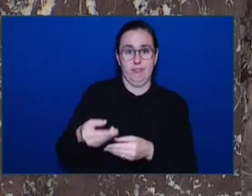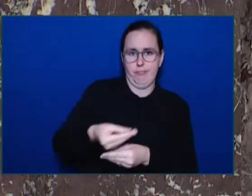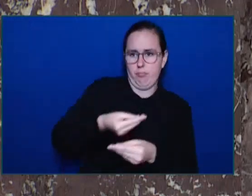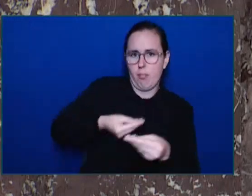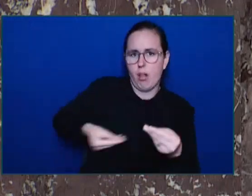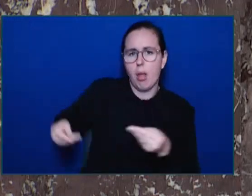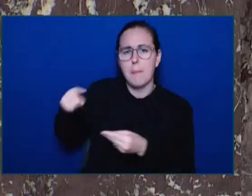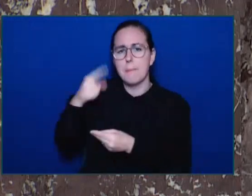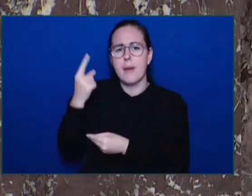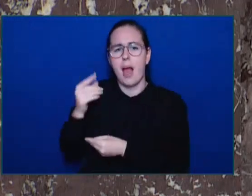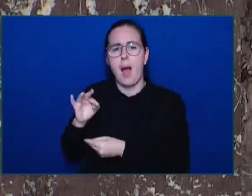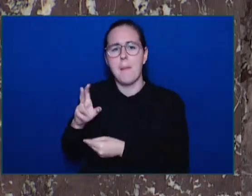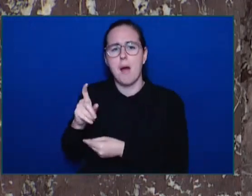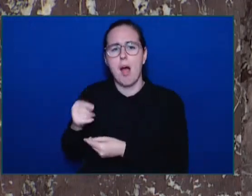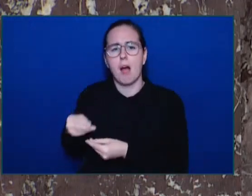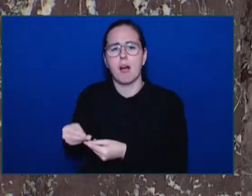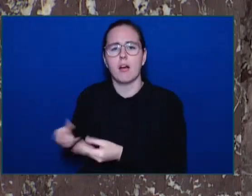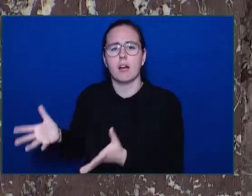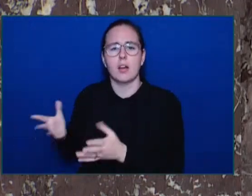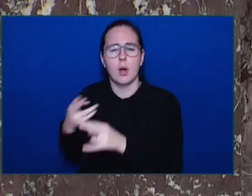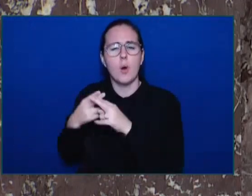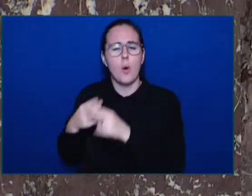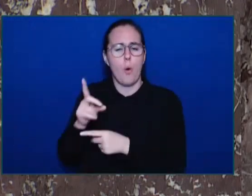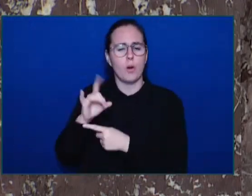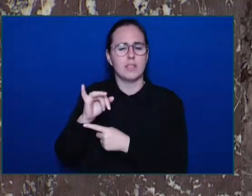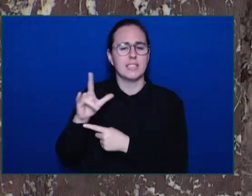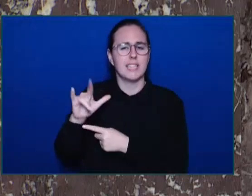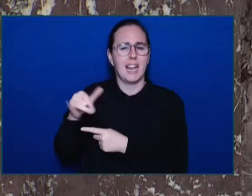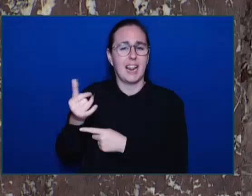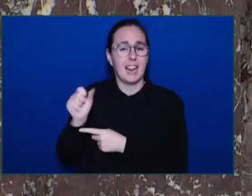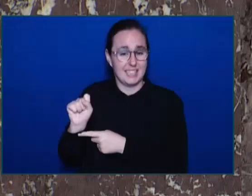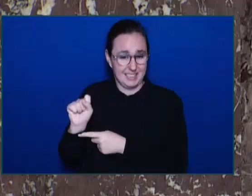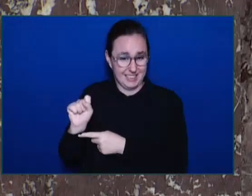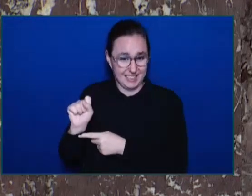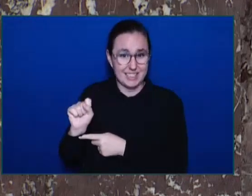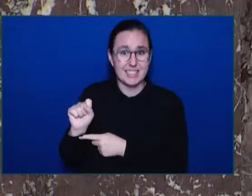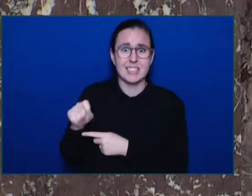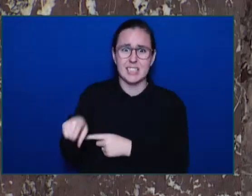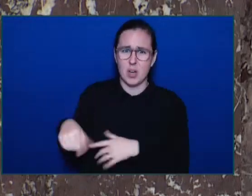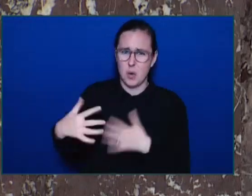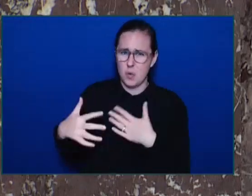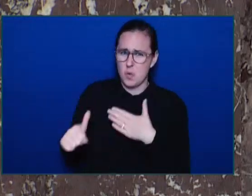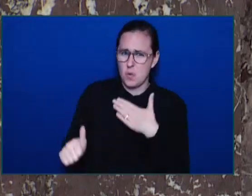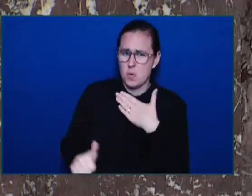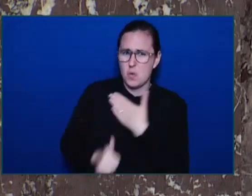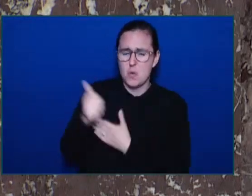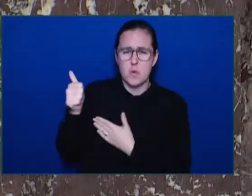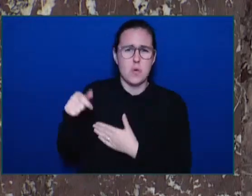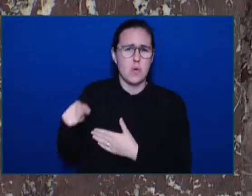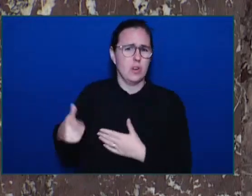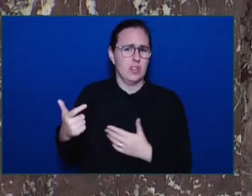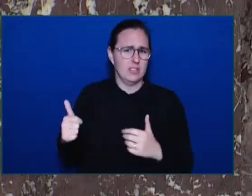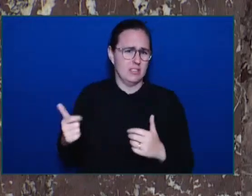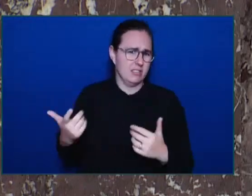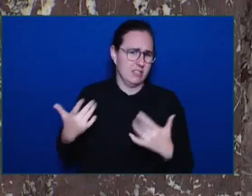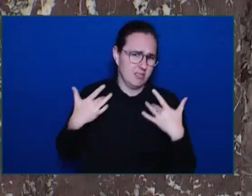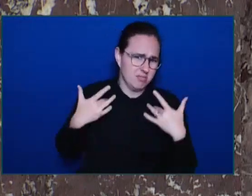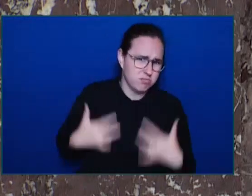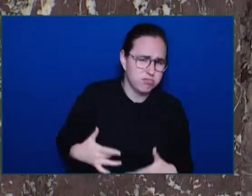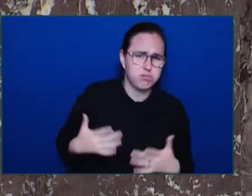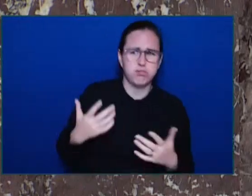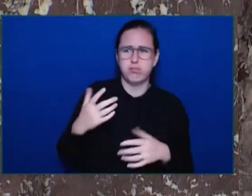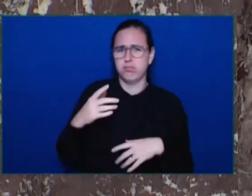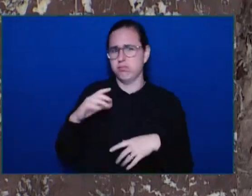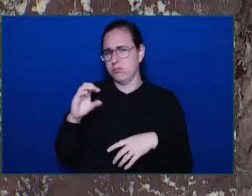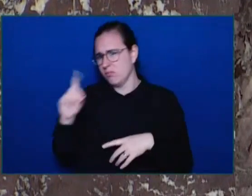risk of addiction, sedation, respiratory depression, and overdose death. Yet this government has failed to track new onset